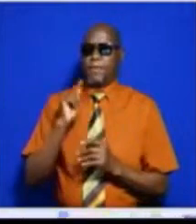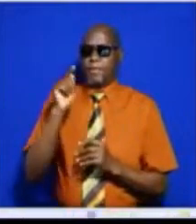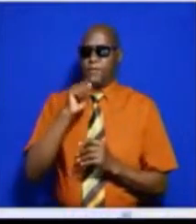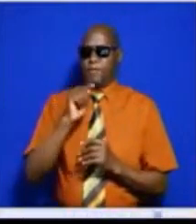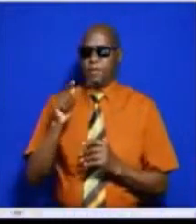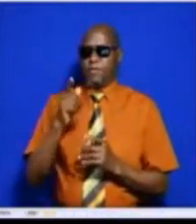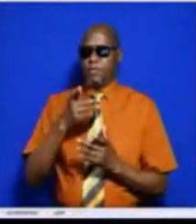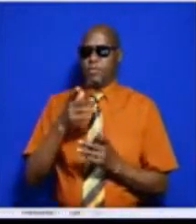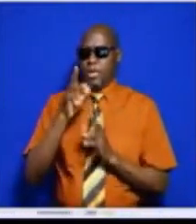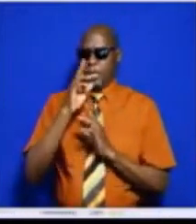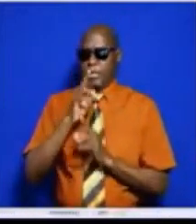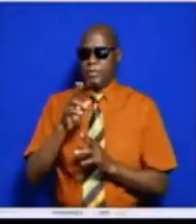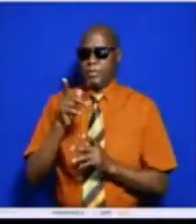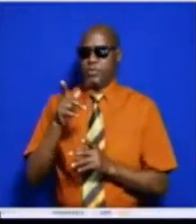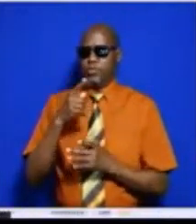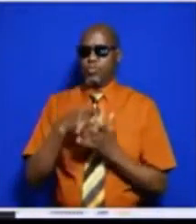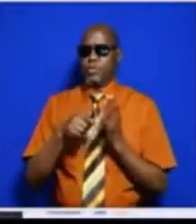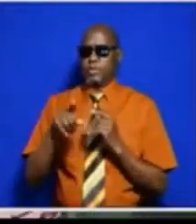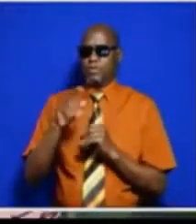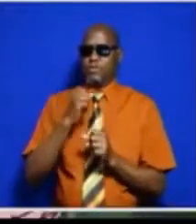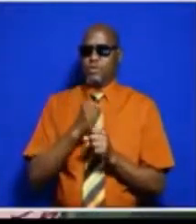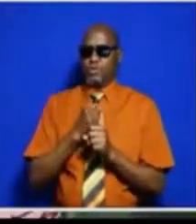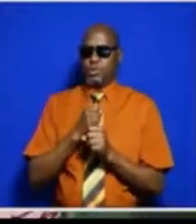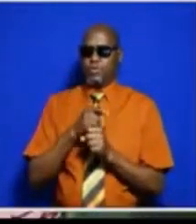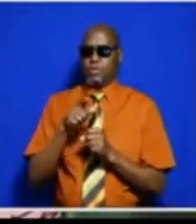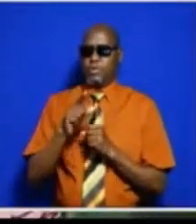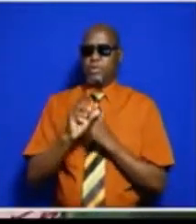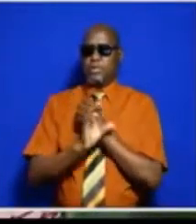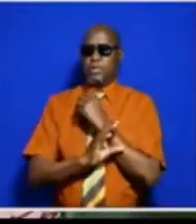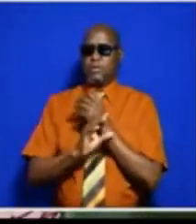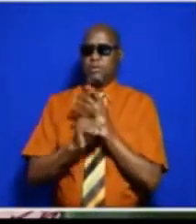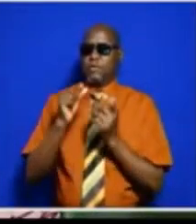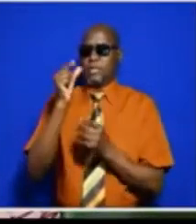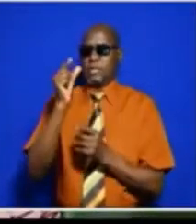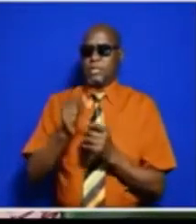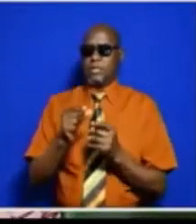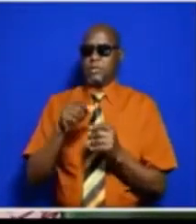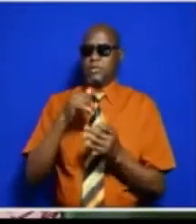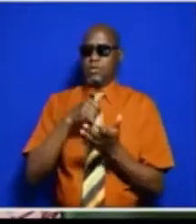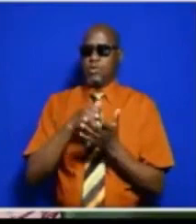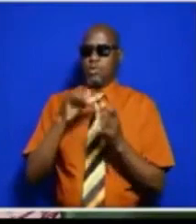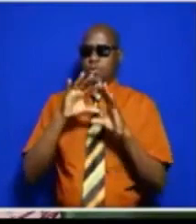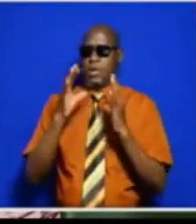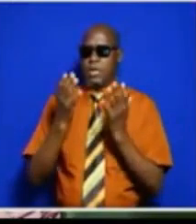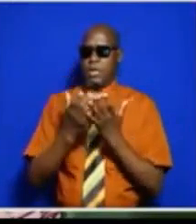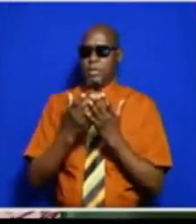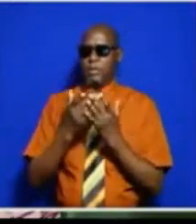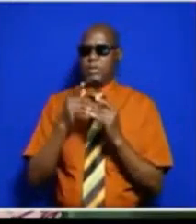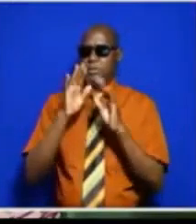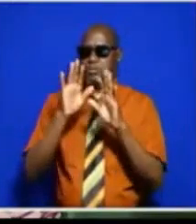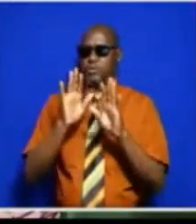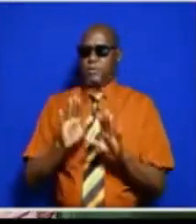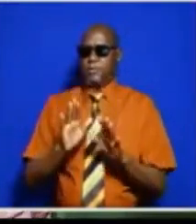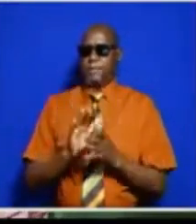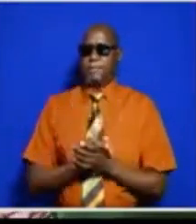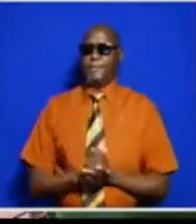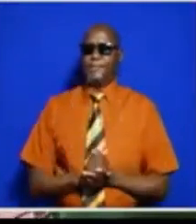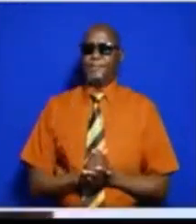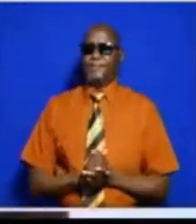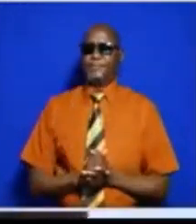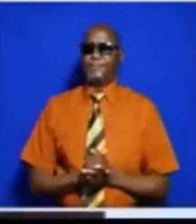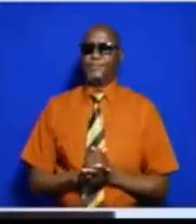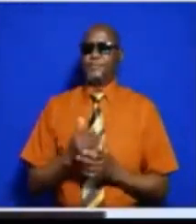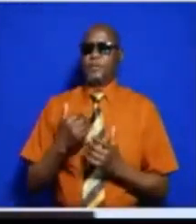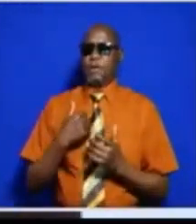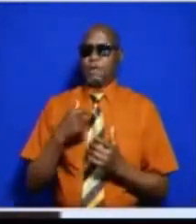therefore, Your Excellency, what you are doing for this country and for the region and the world is significant. We've